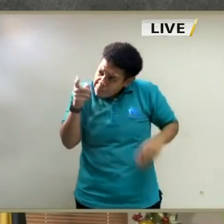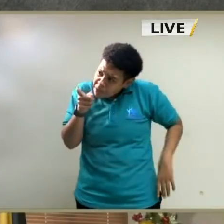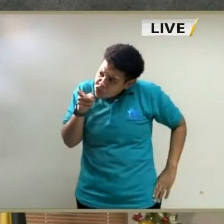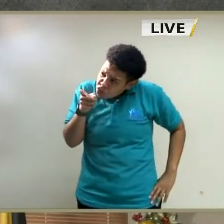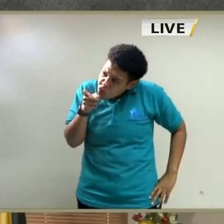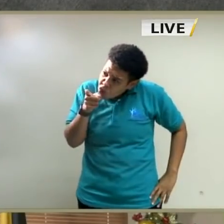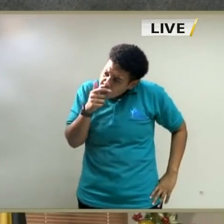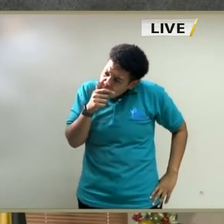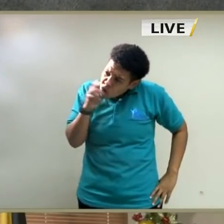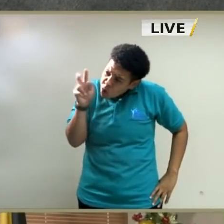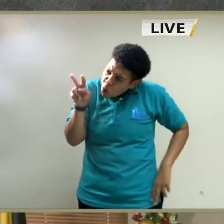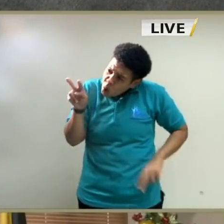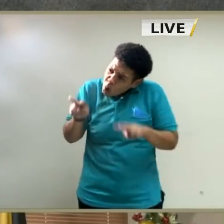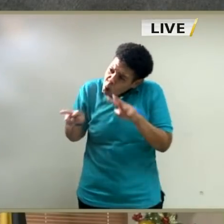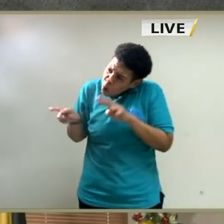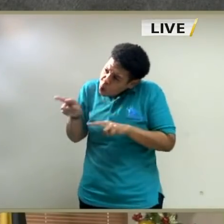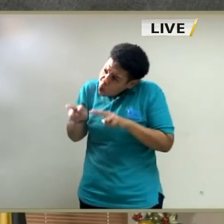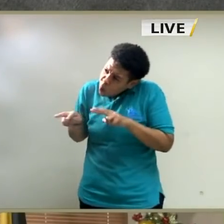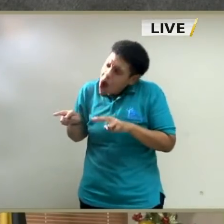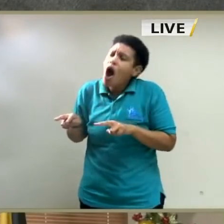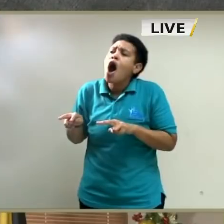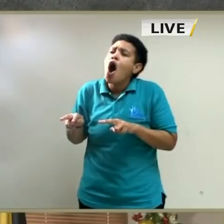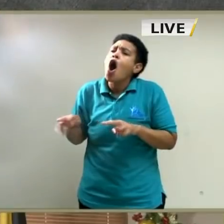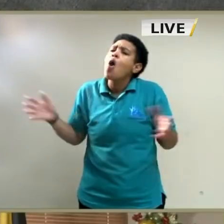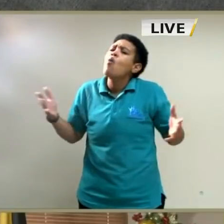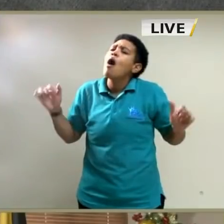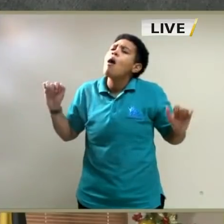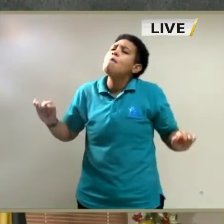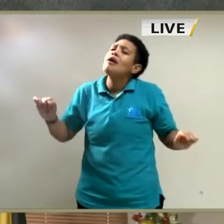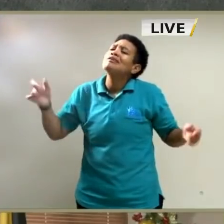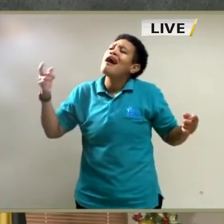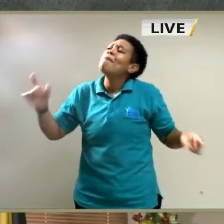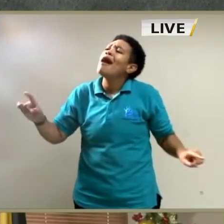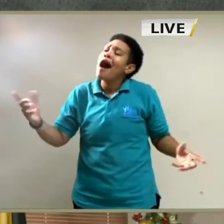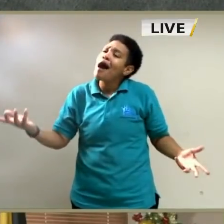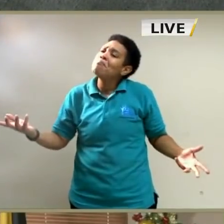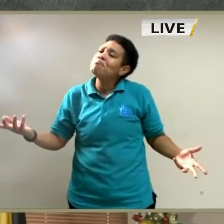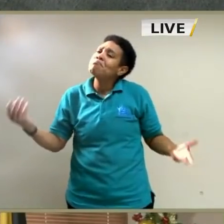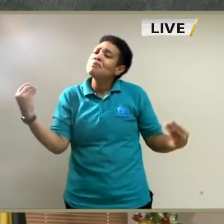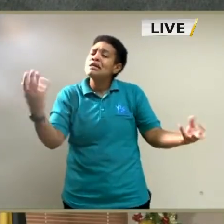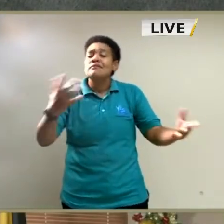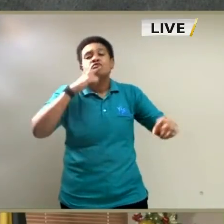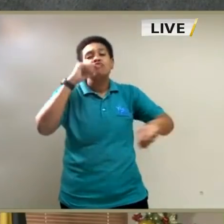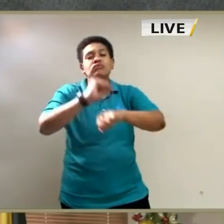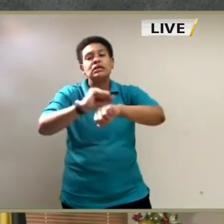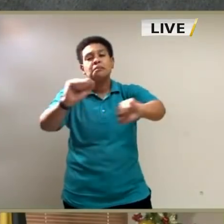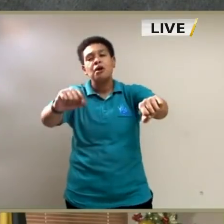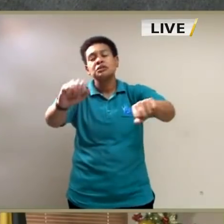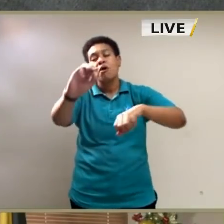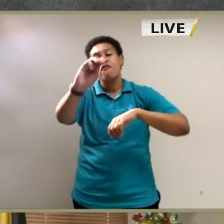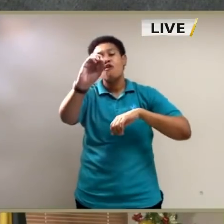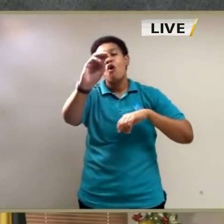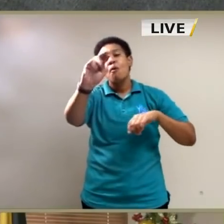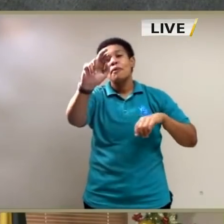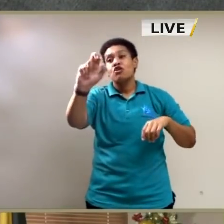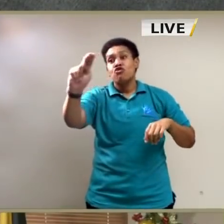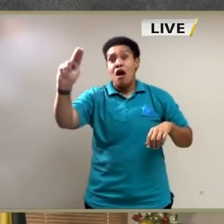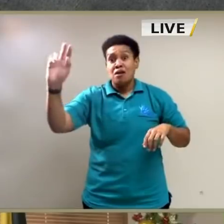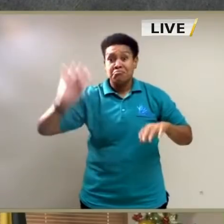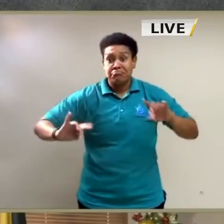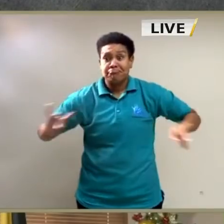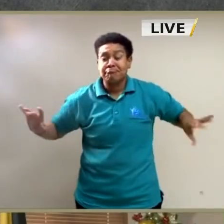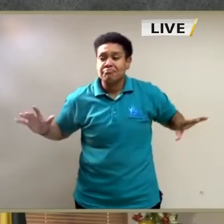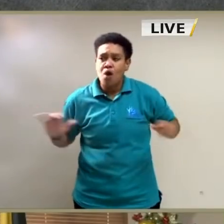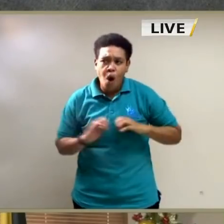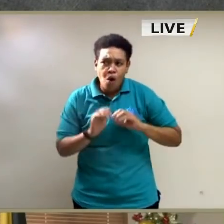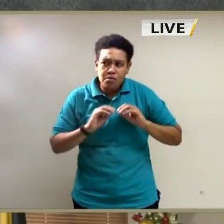and see what could happen given the possibility of Omicron. So we use the